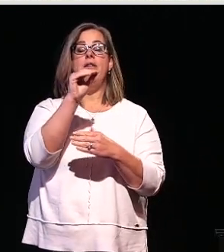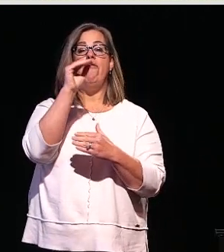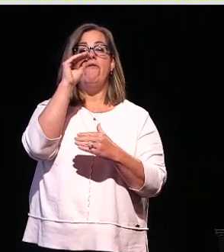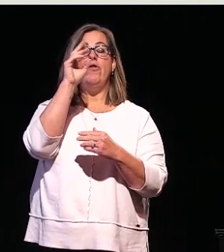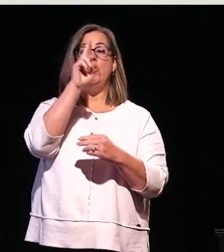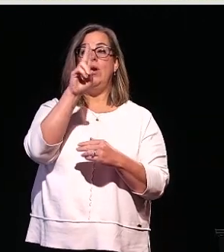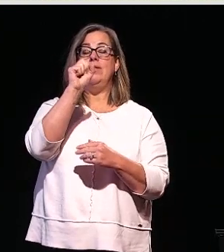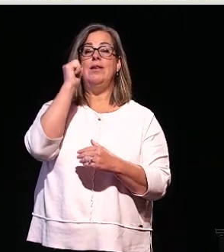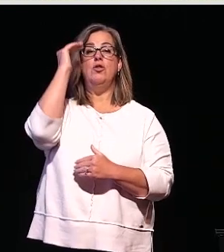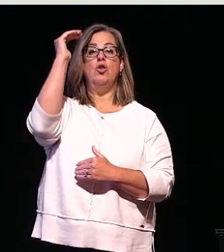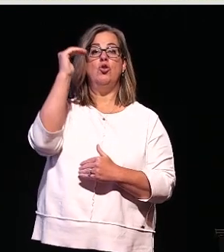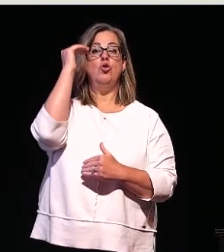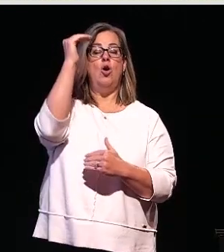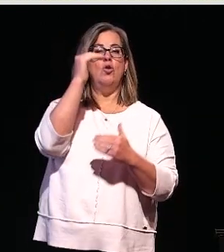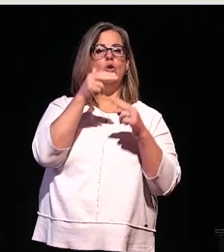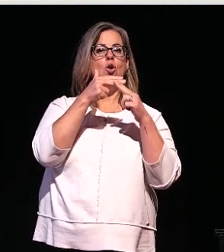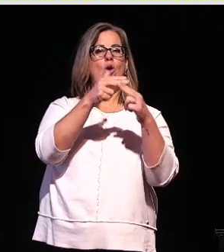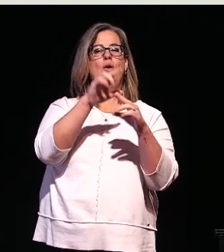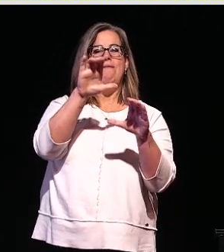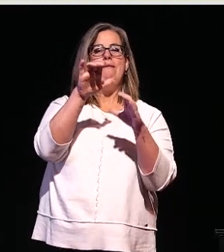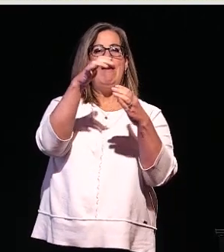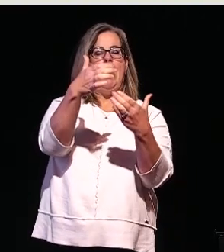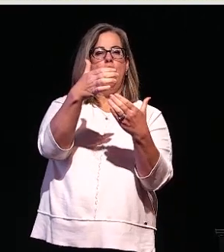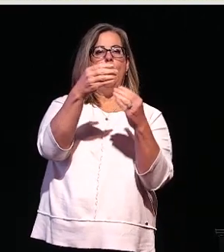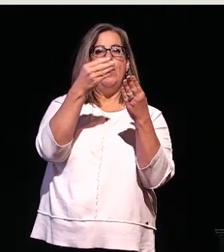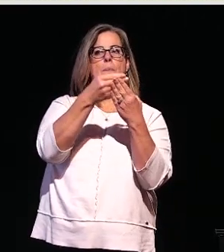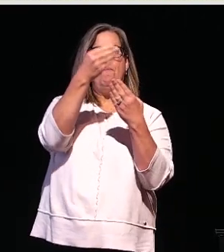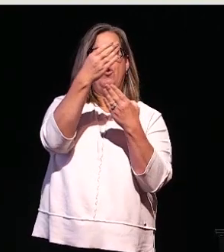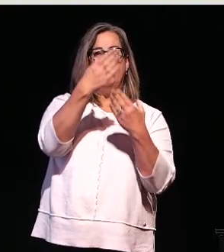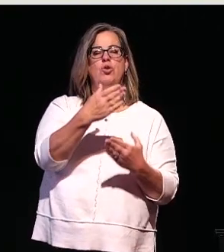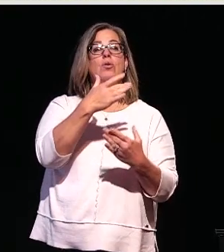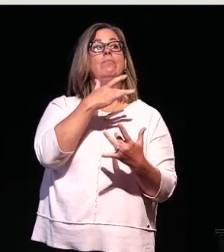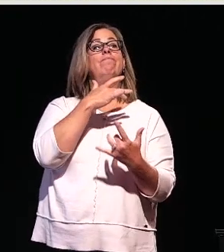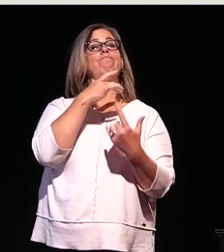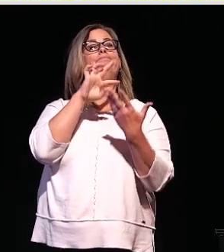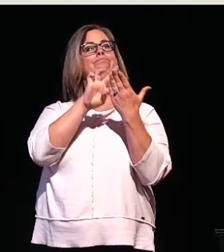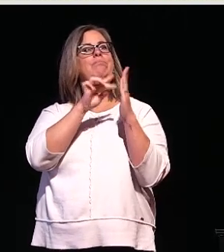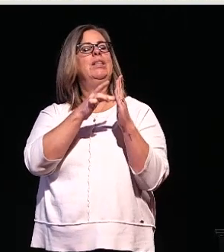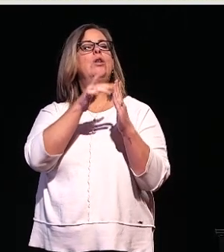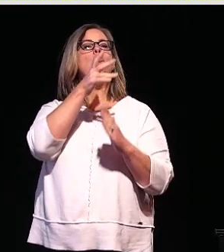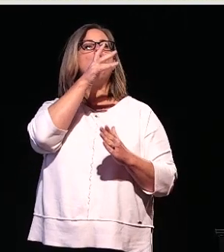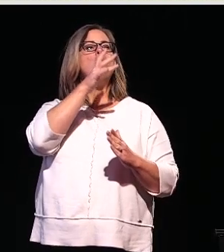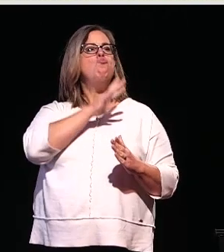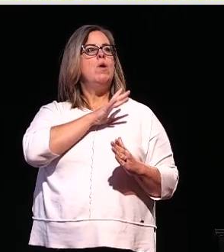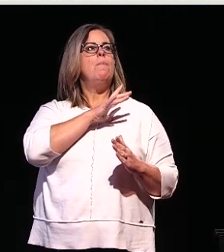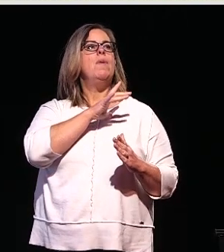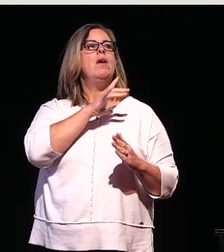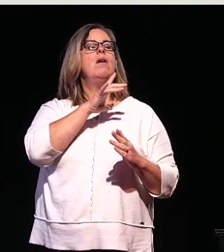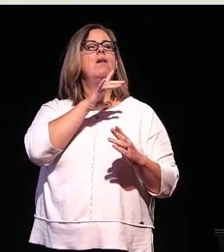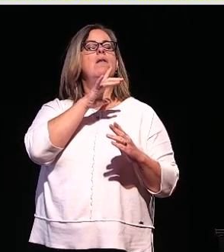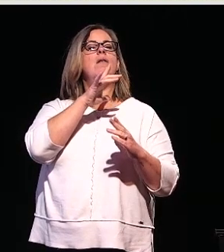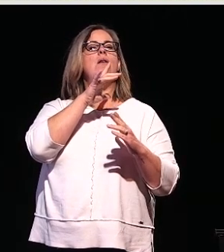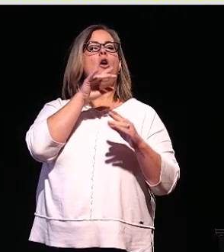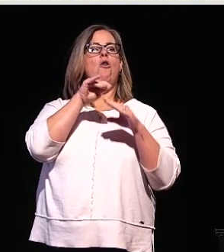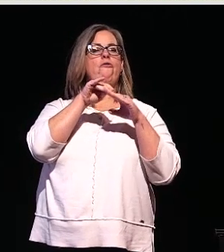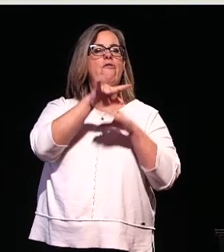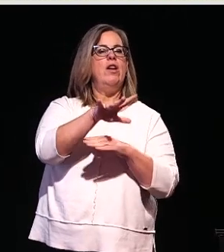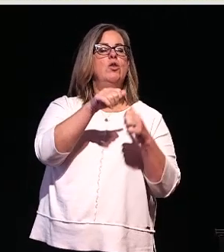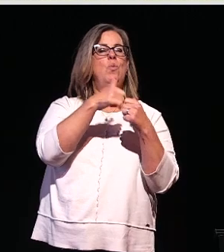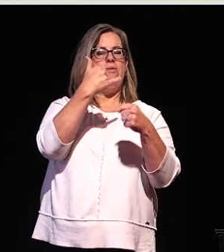we look at our initial market, we're looking at the women in this group because women are disproportionately affected by alcohol misuse and because